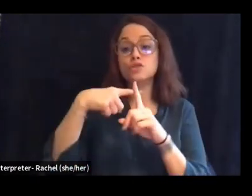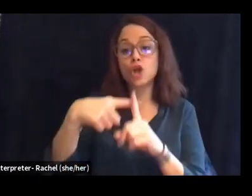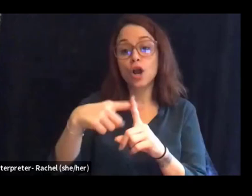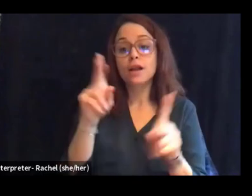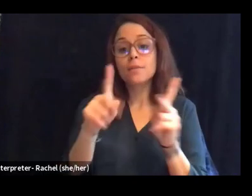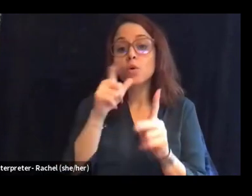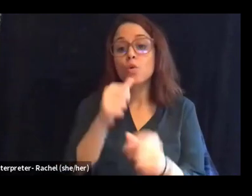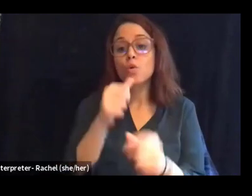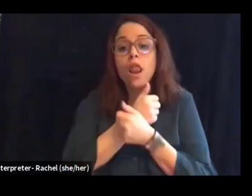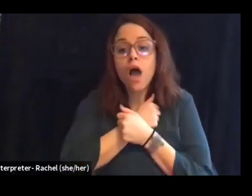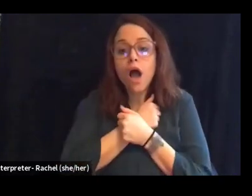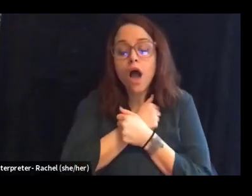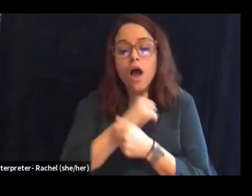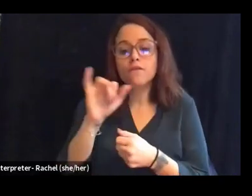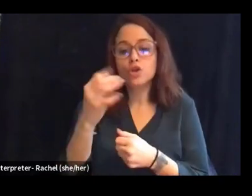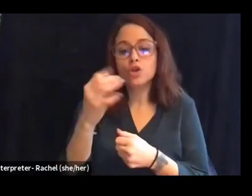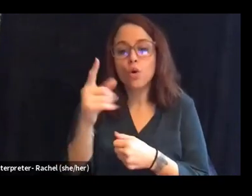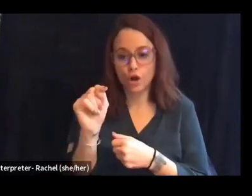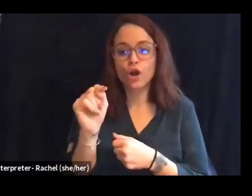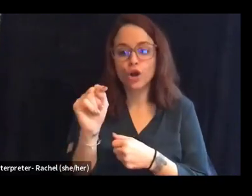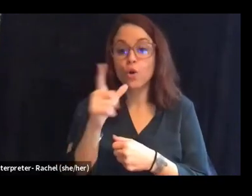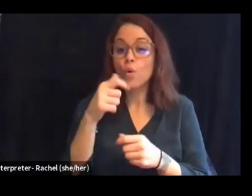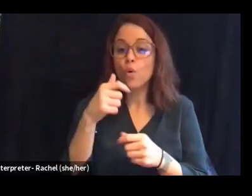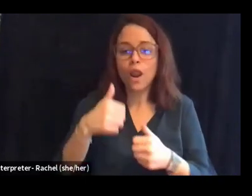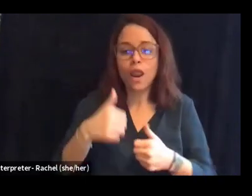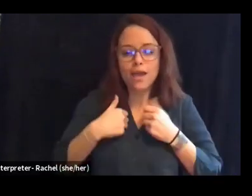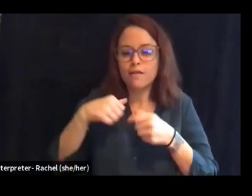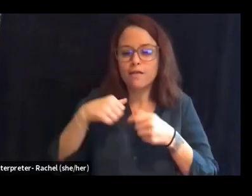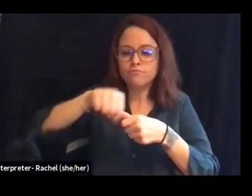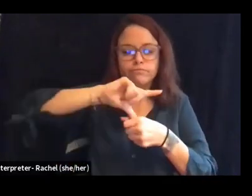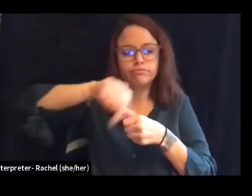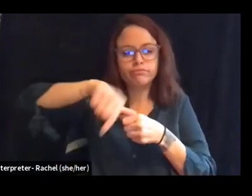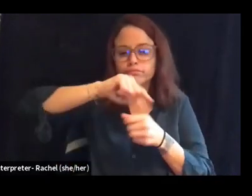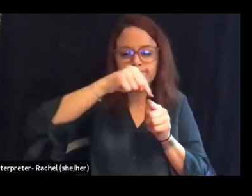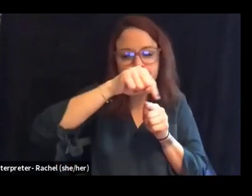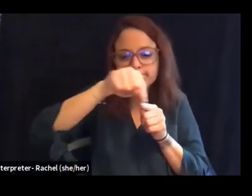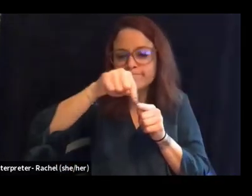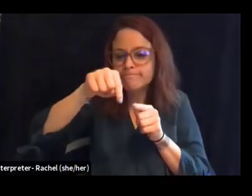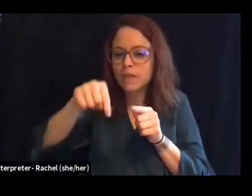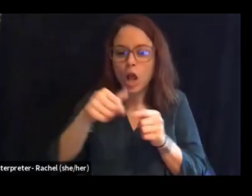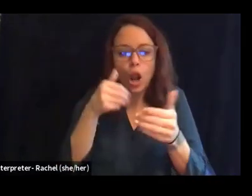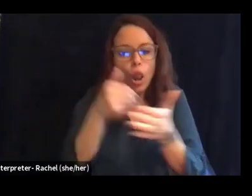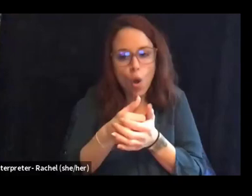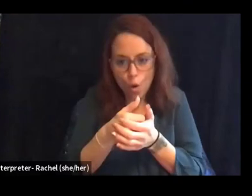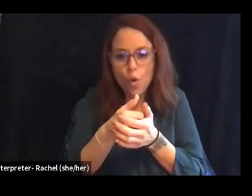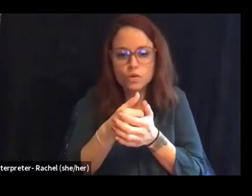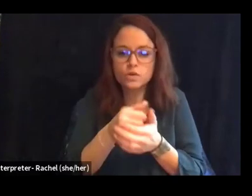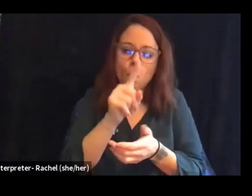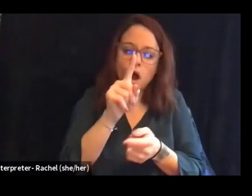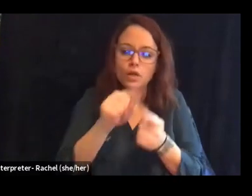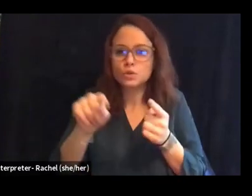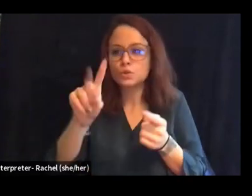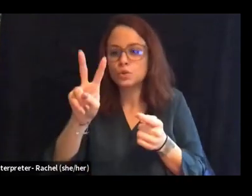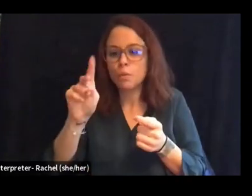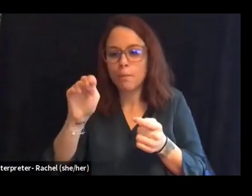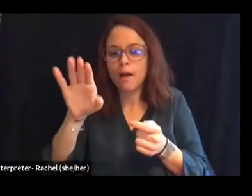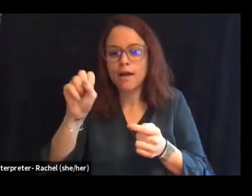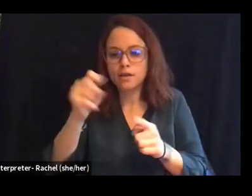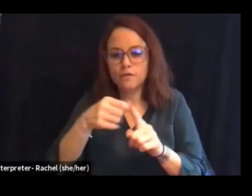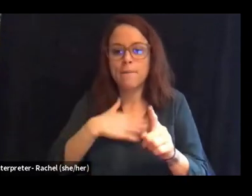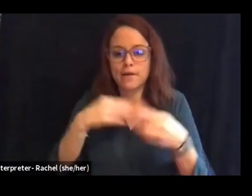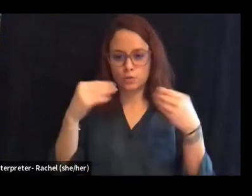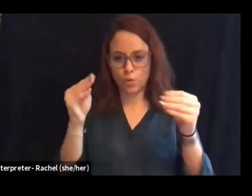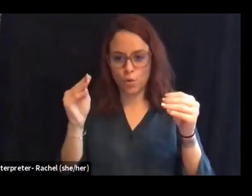within 1 to 2 miles of my Yum Froyo store, right? So what are they doing today? Well, they're buying